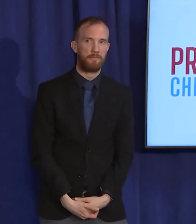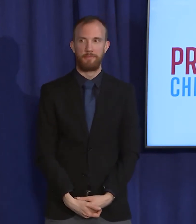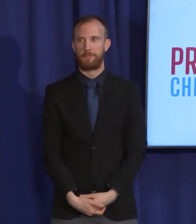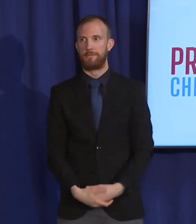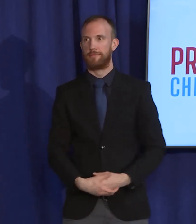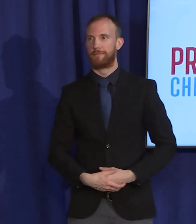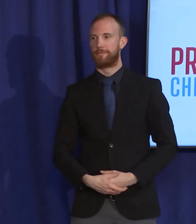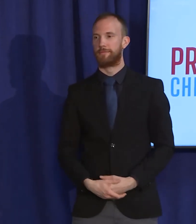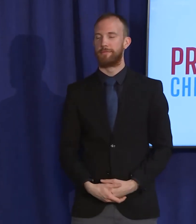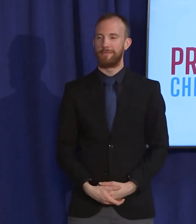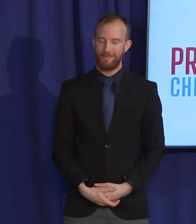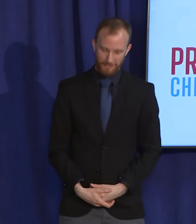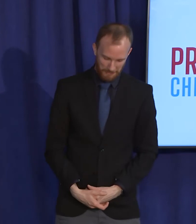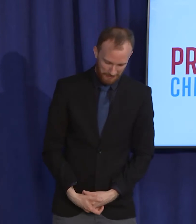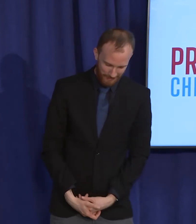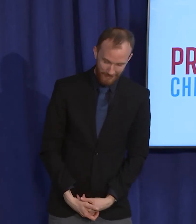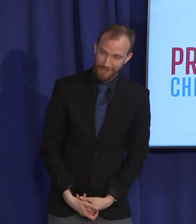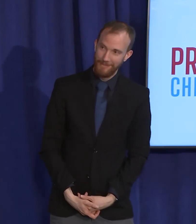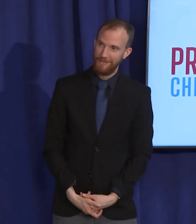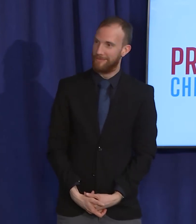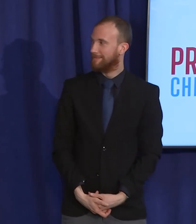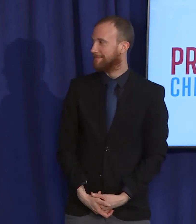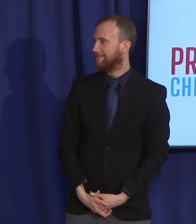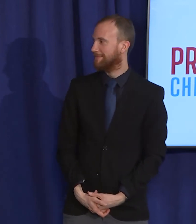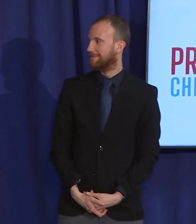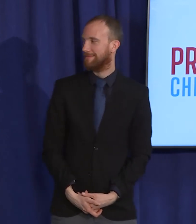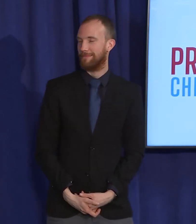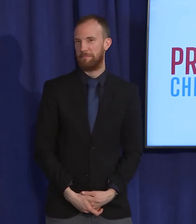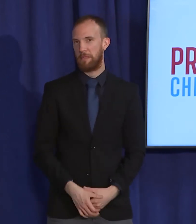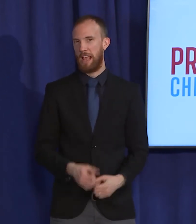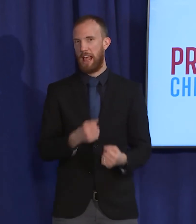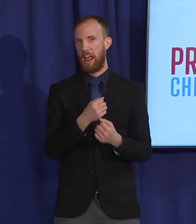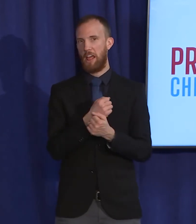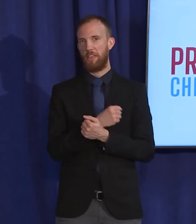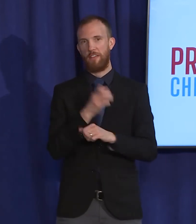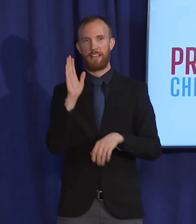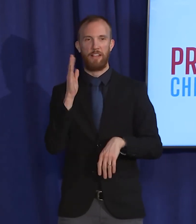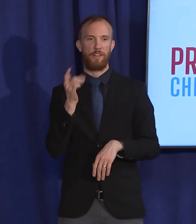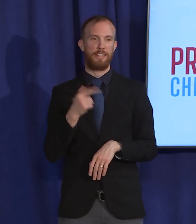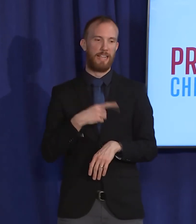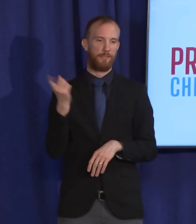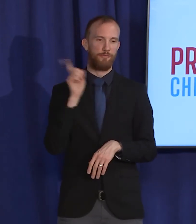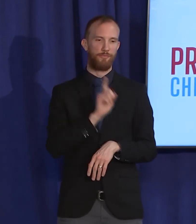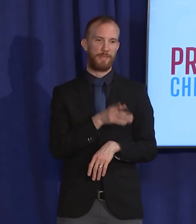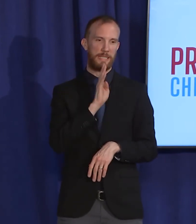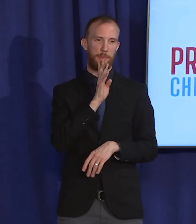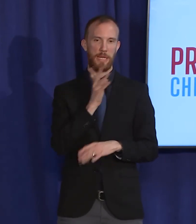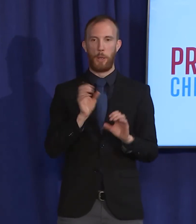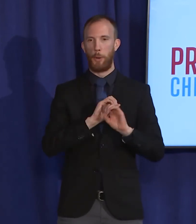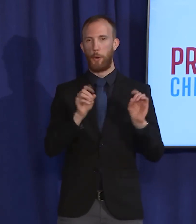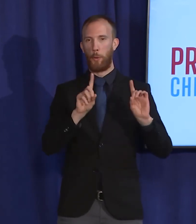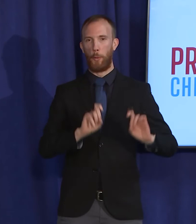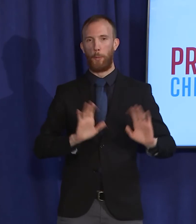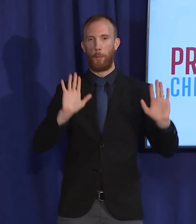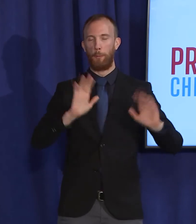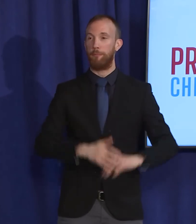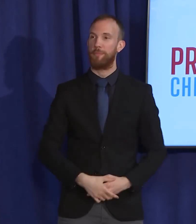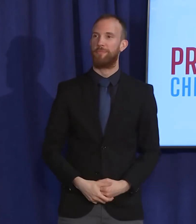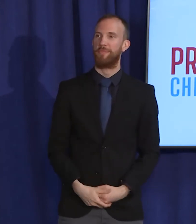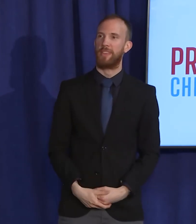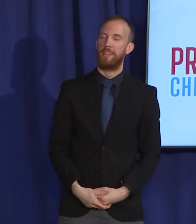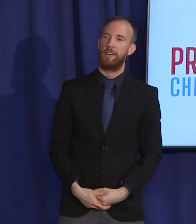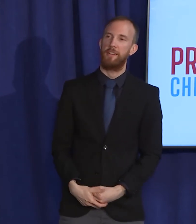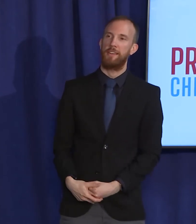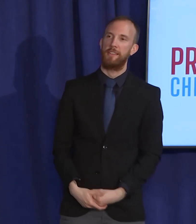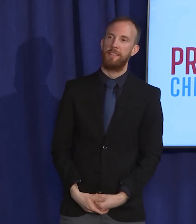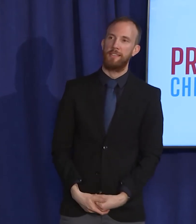You're popular today. Wondered if you could press conference where I come, I speak, and I get nothing. Keep it up. had any, you said